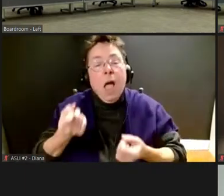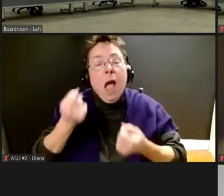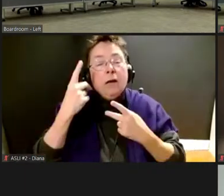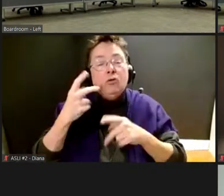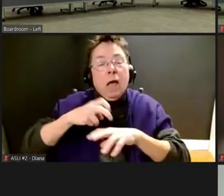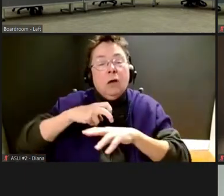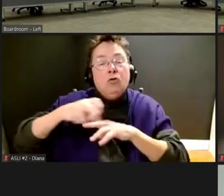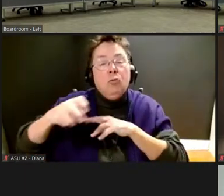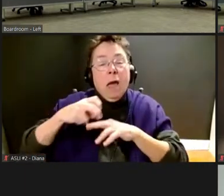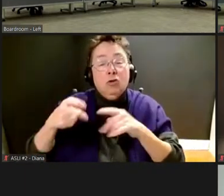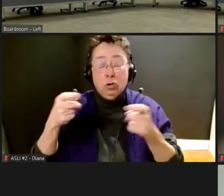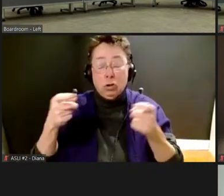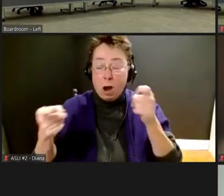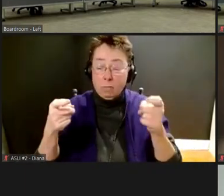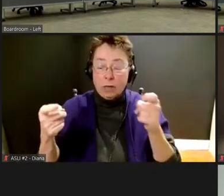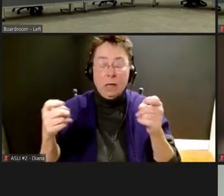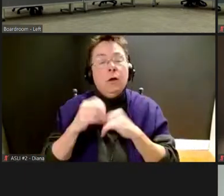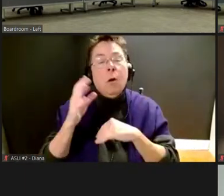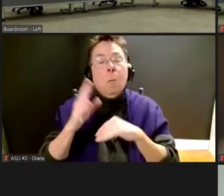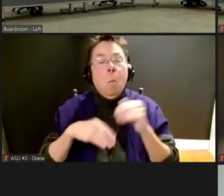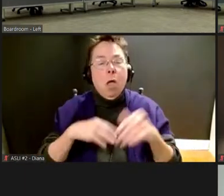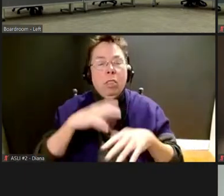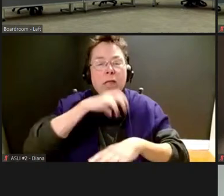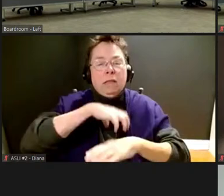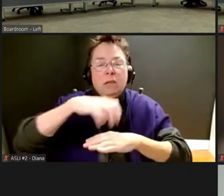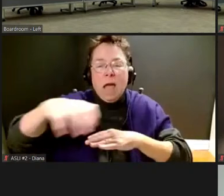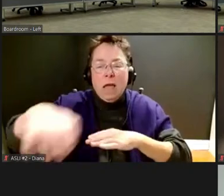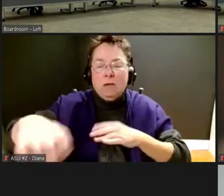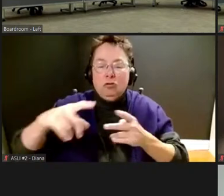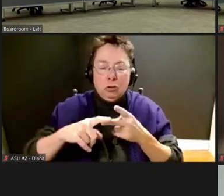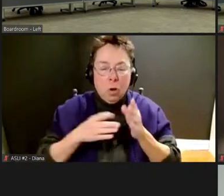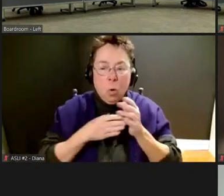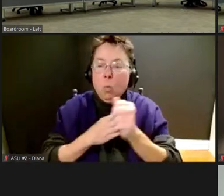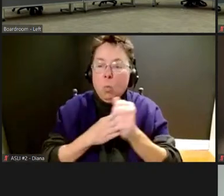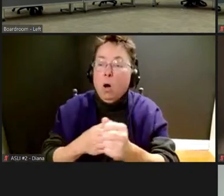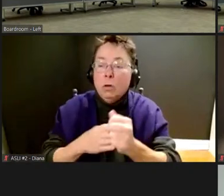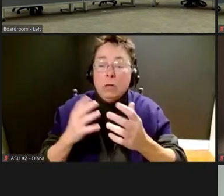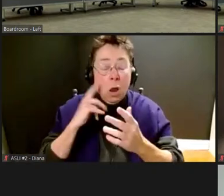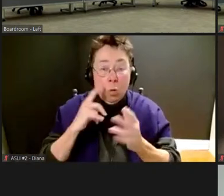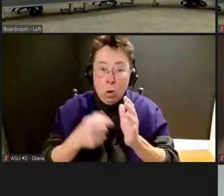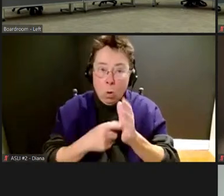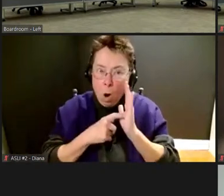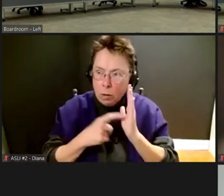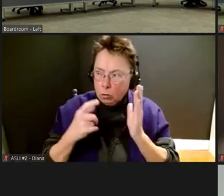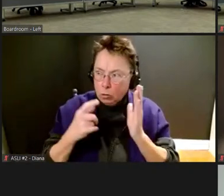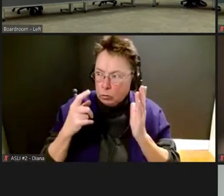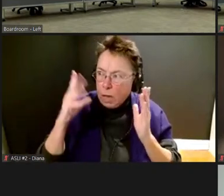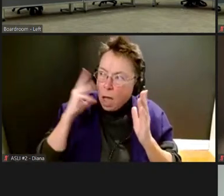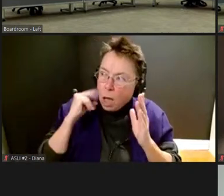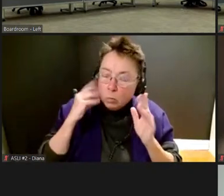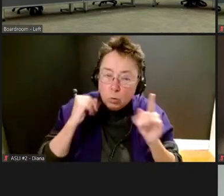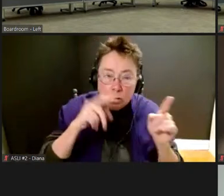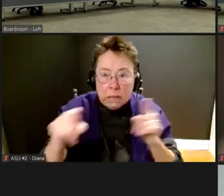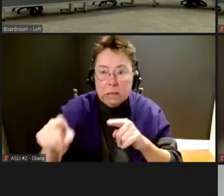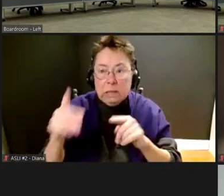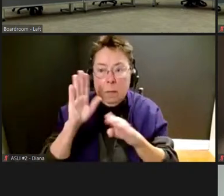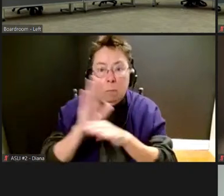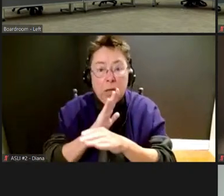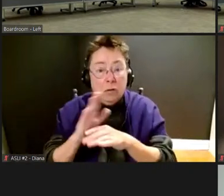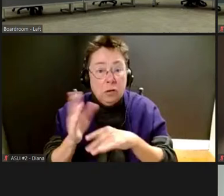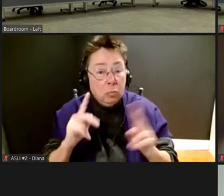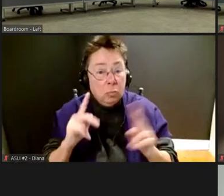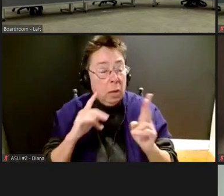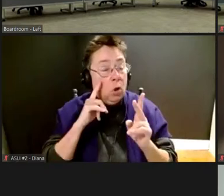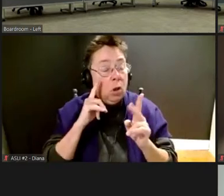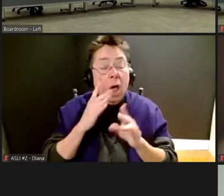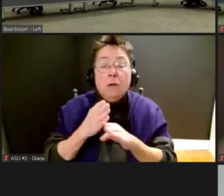governance is more than stations and routes. It requires expertise from all fields. It requires business people and an enterprise